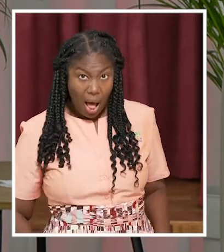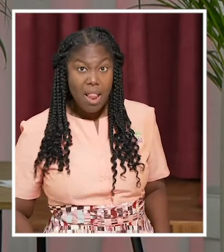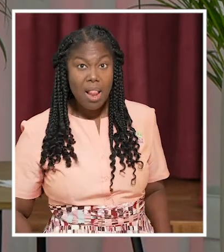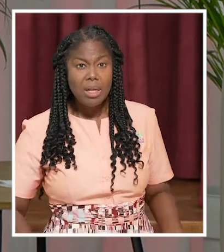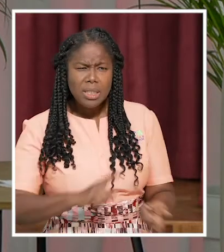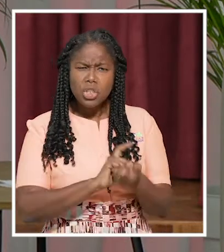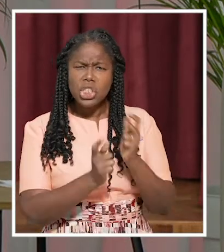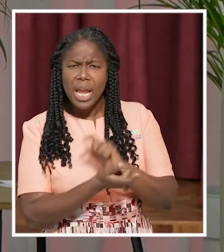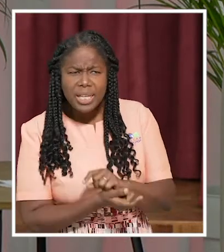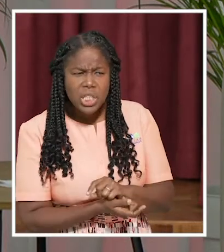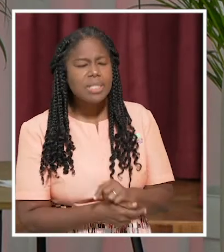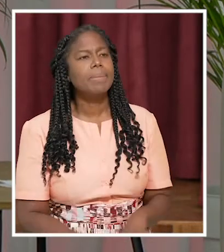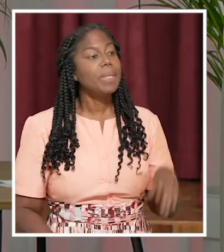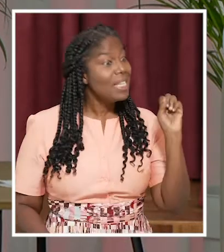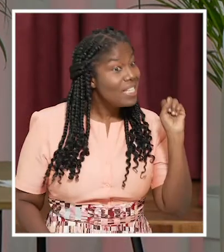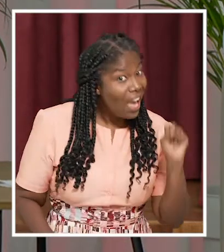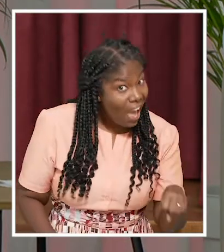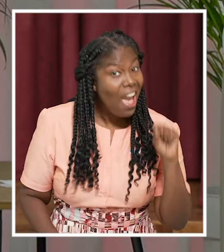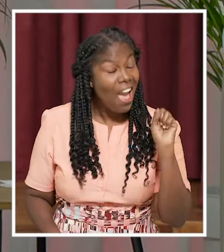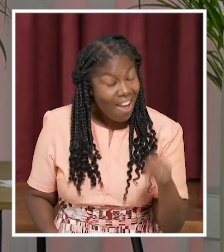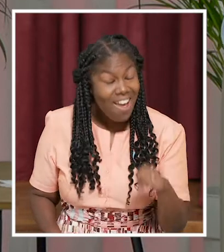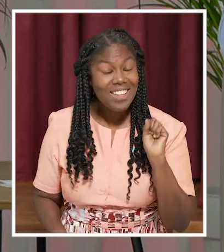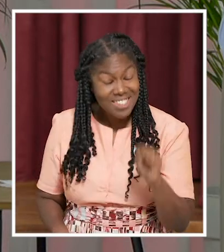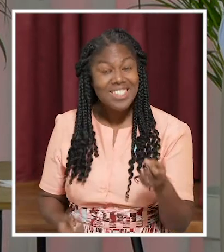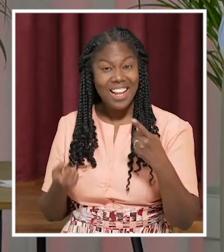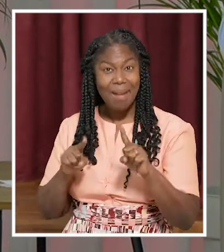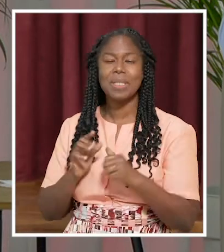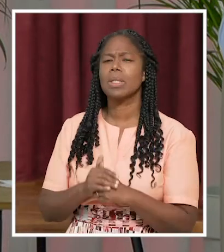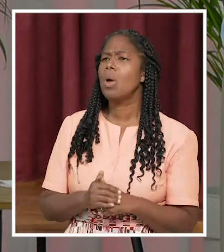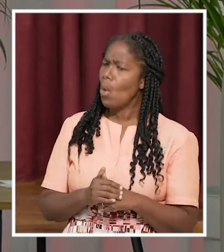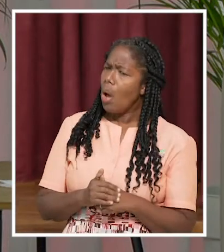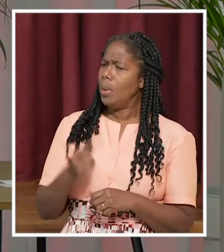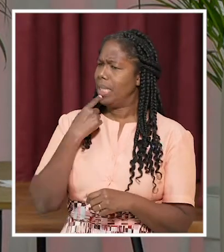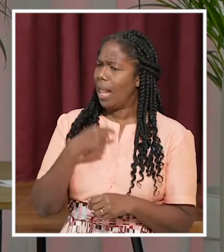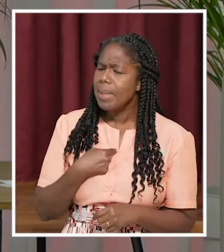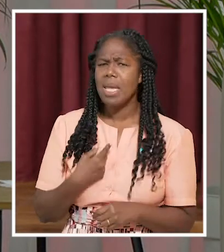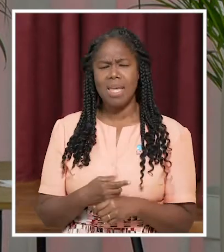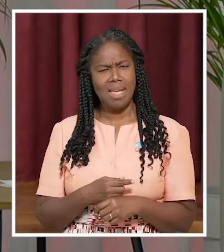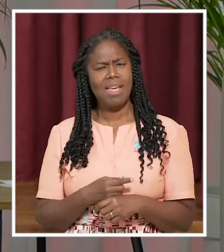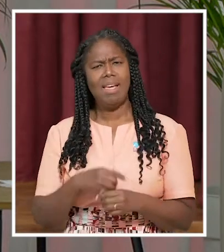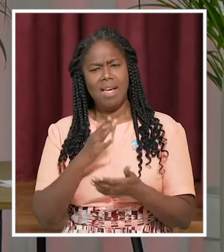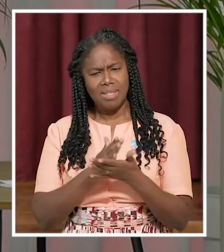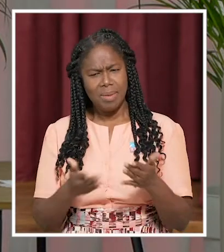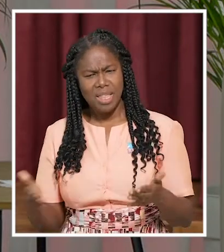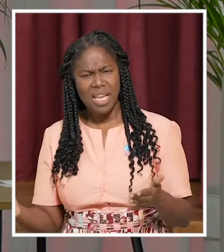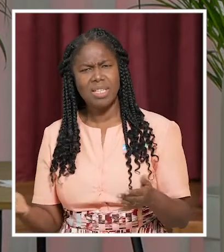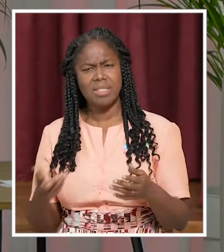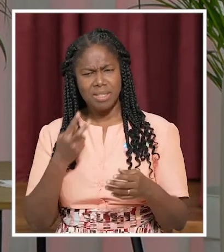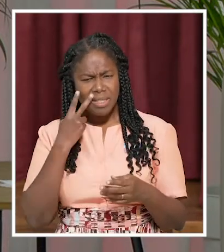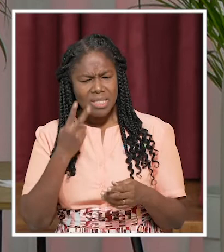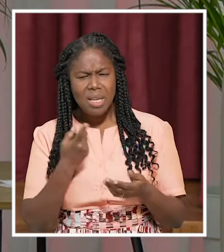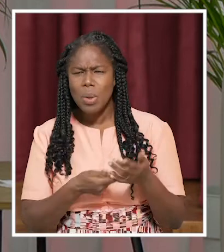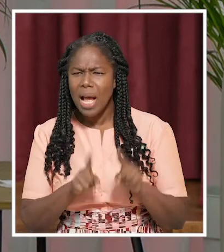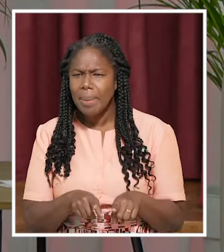reiterate some of the symptoms that someone will know who never experienced, because I have never known that I would have gone through anxiety until I'm hearing